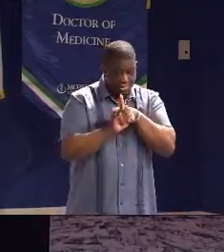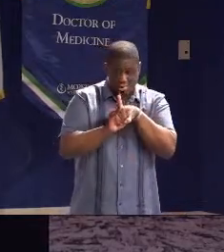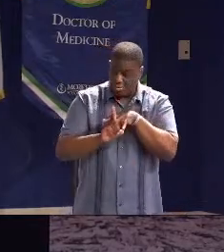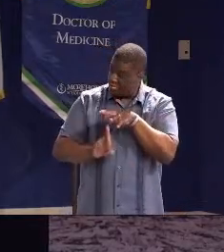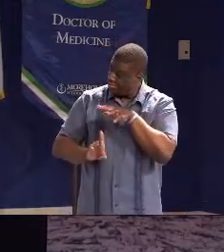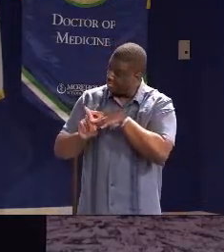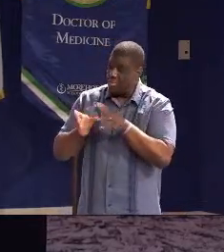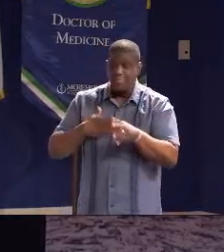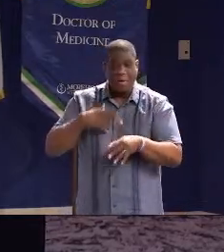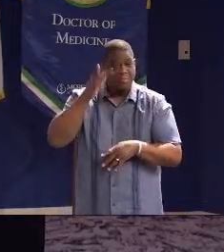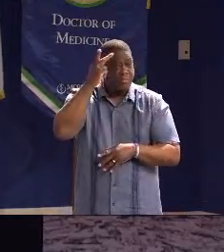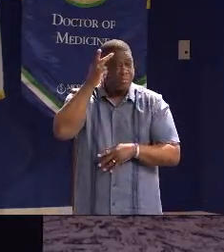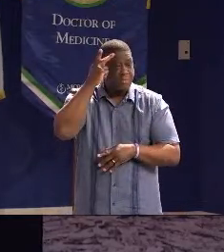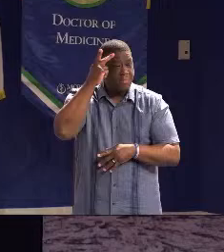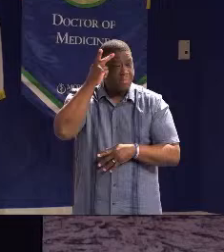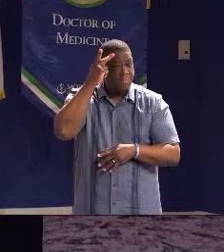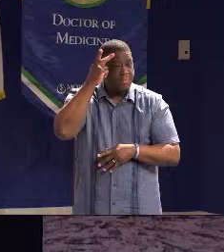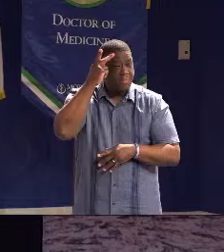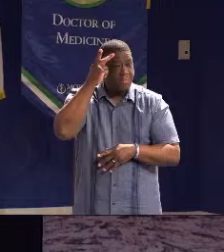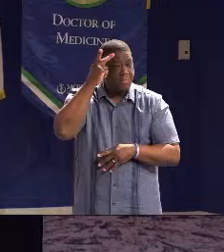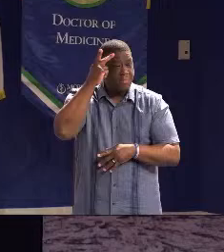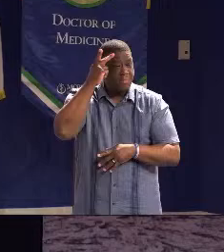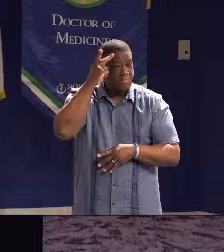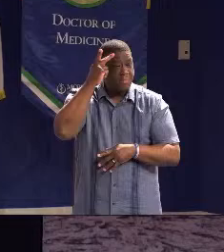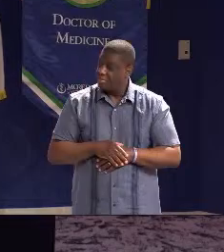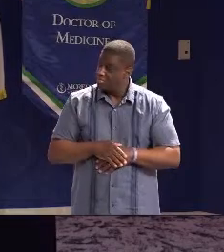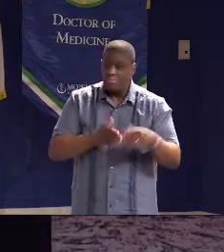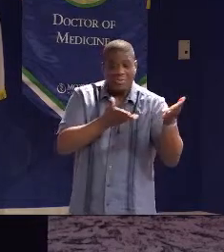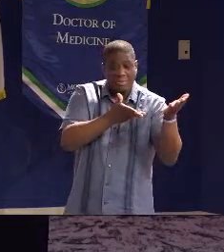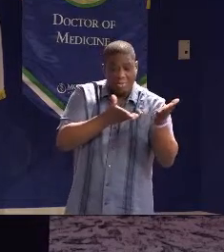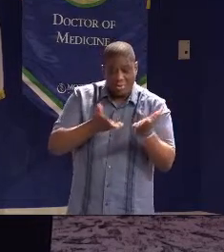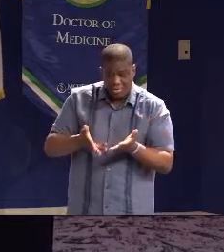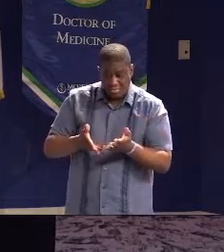thank my parents for truly carrying